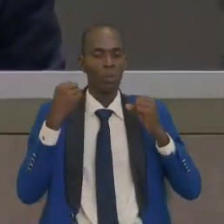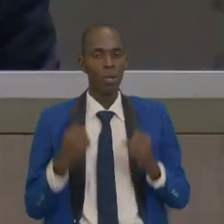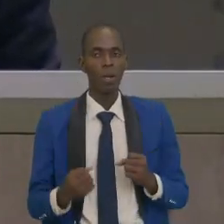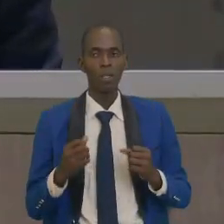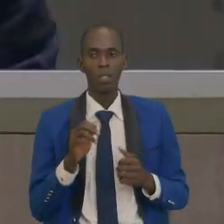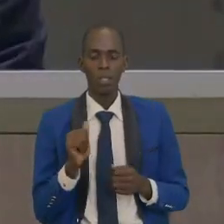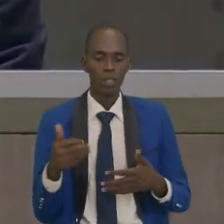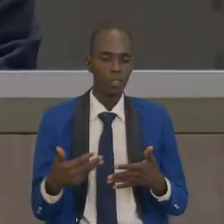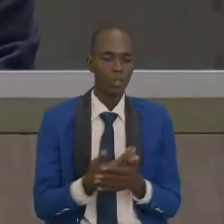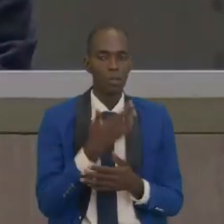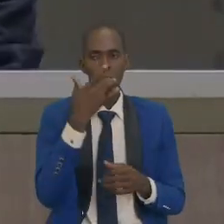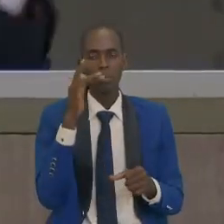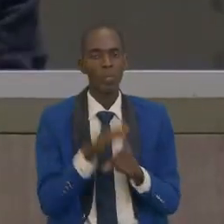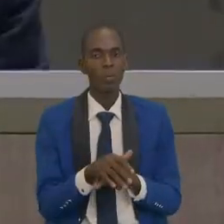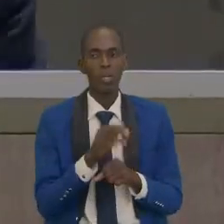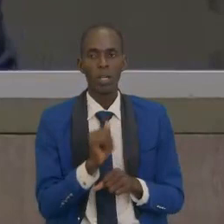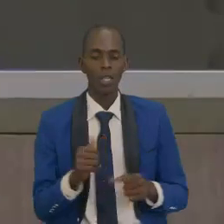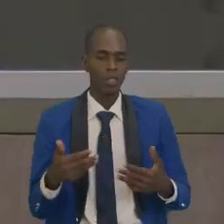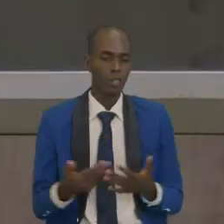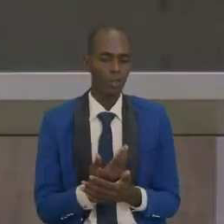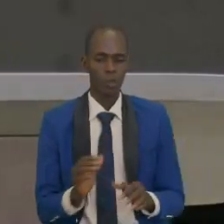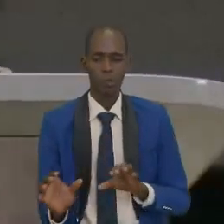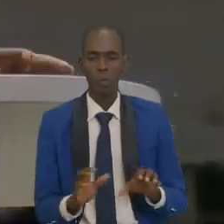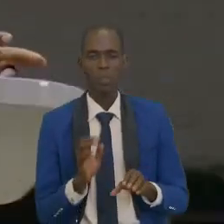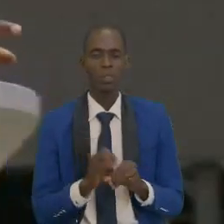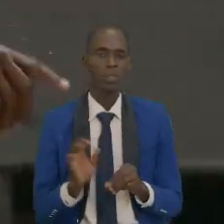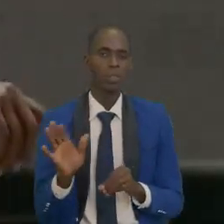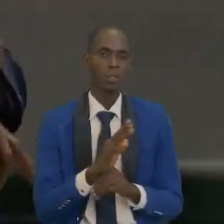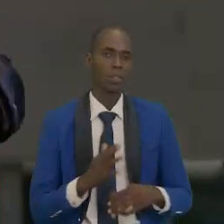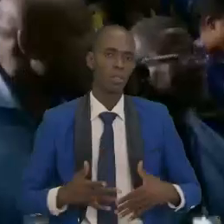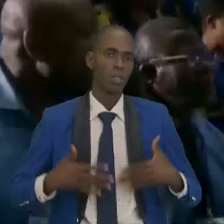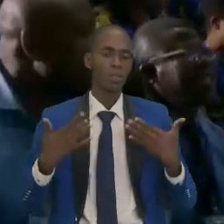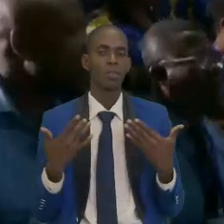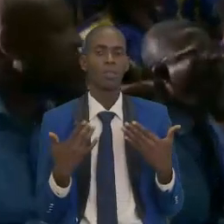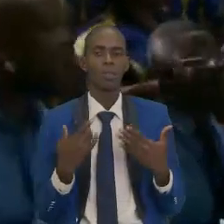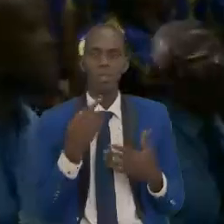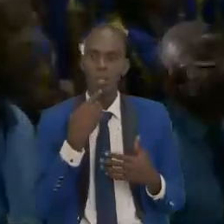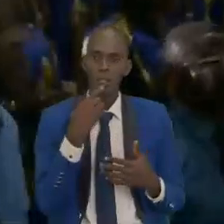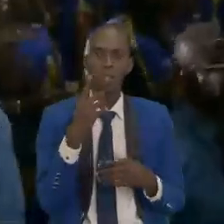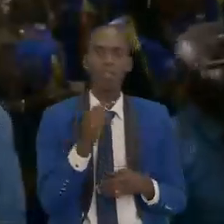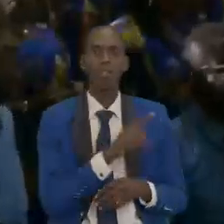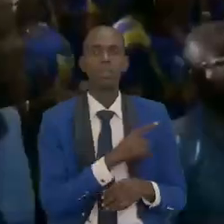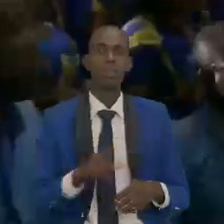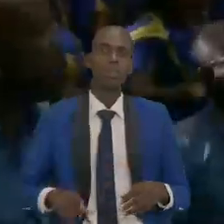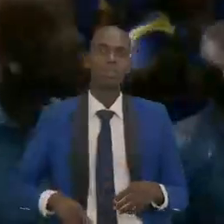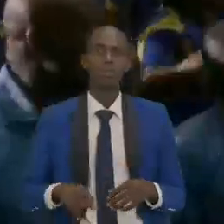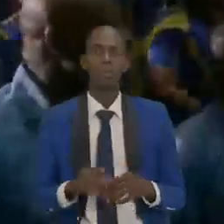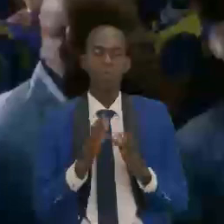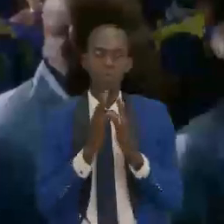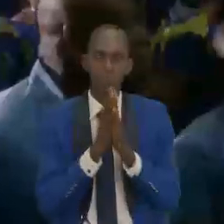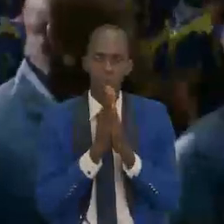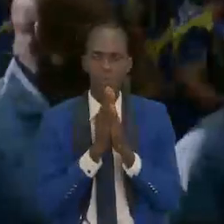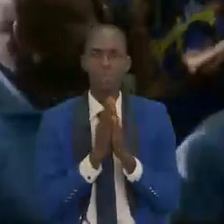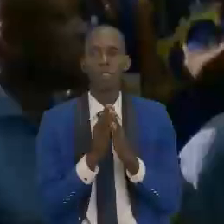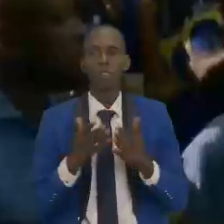promise a new performance in your life tell the Lord tell me Lord let's get